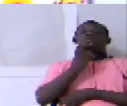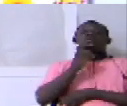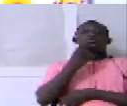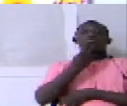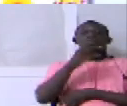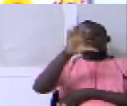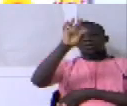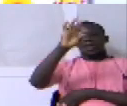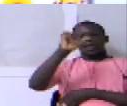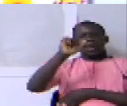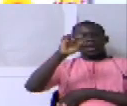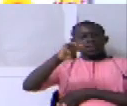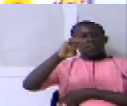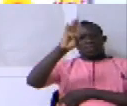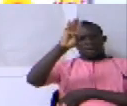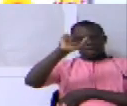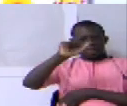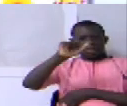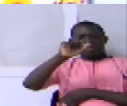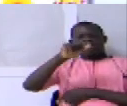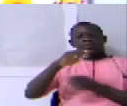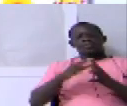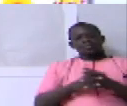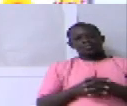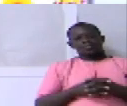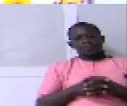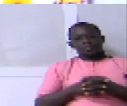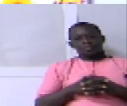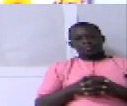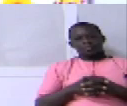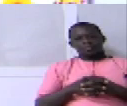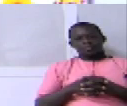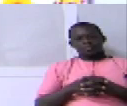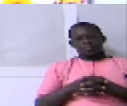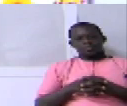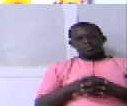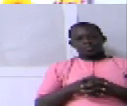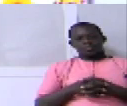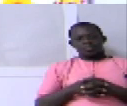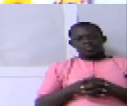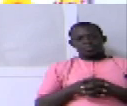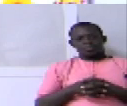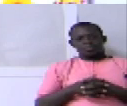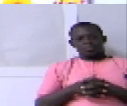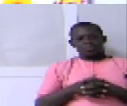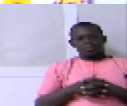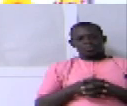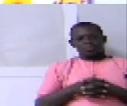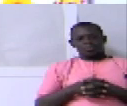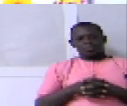kumande akafo nye mbarin Tamba akan kumandi wotolela. Wotu somanda kwenye mbarin Tamba.